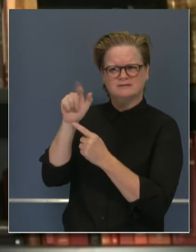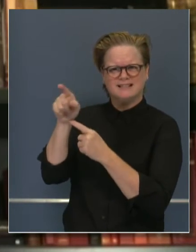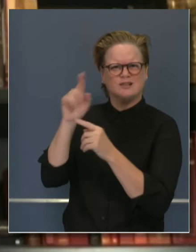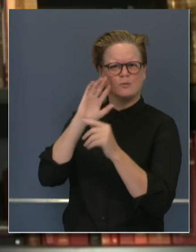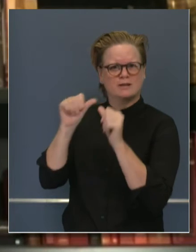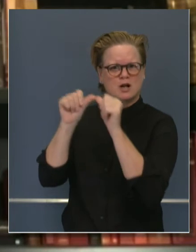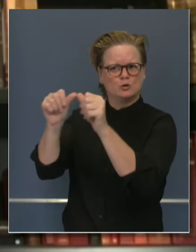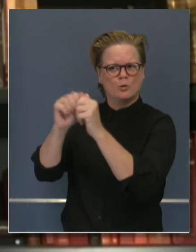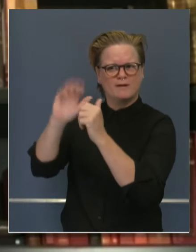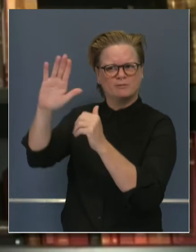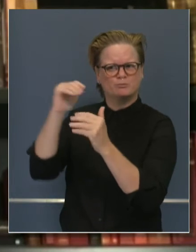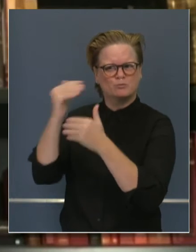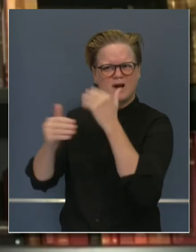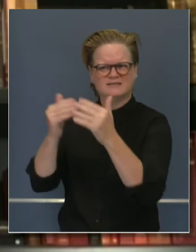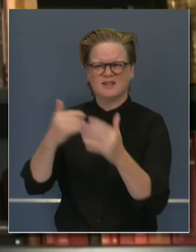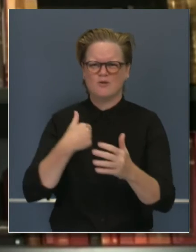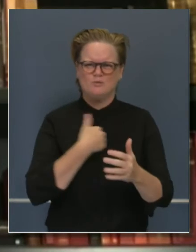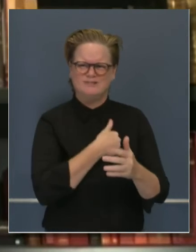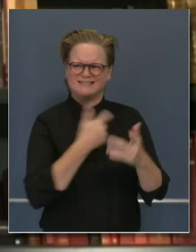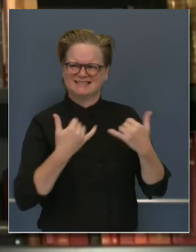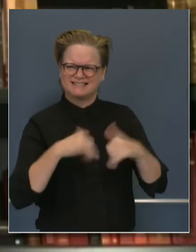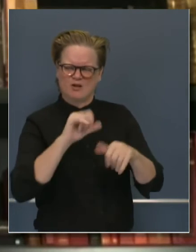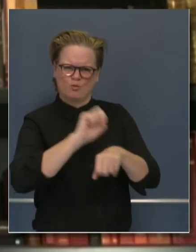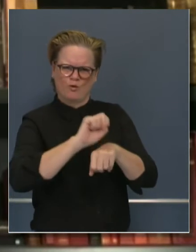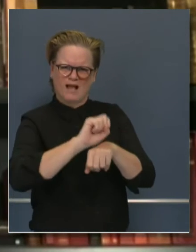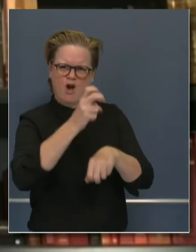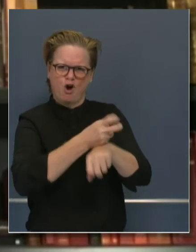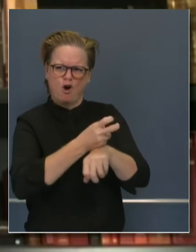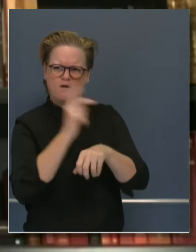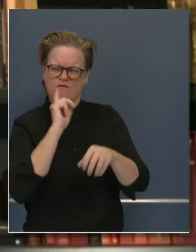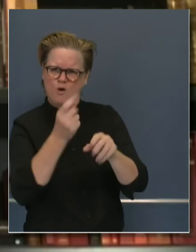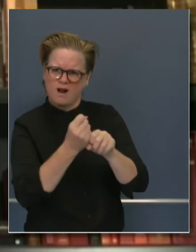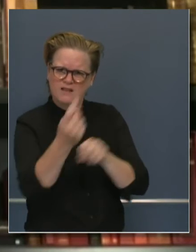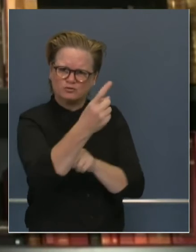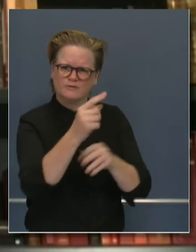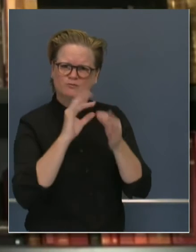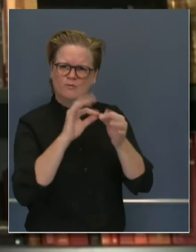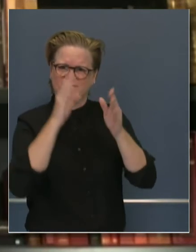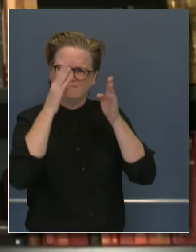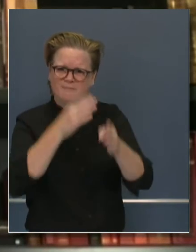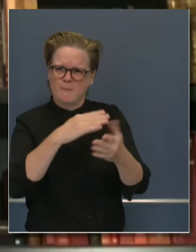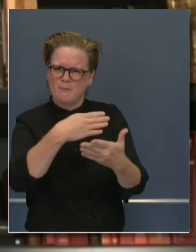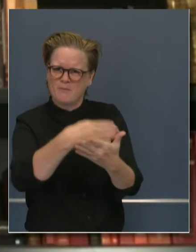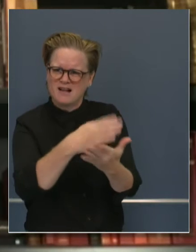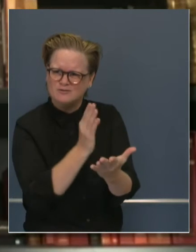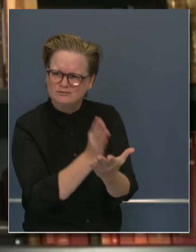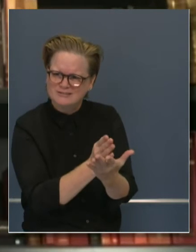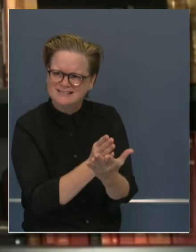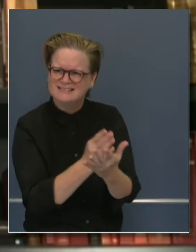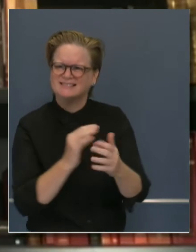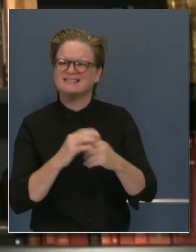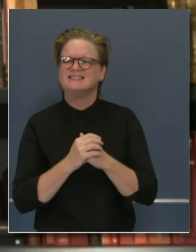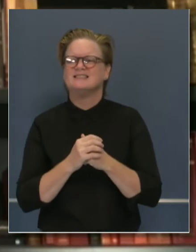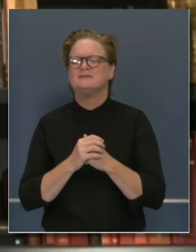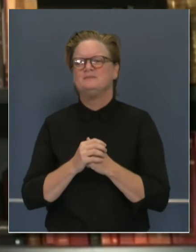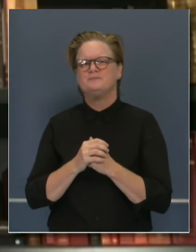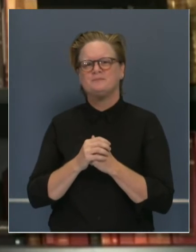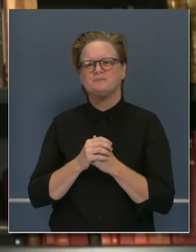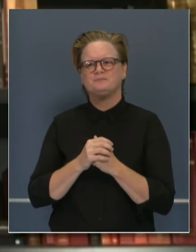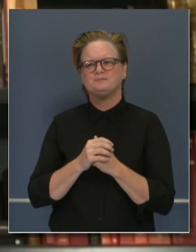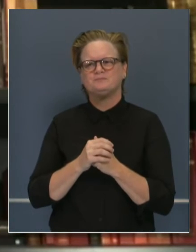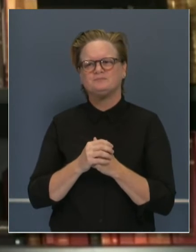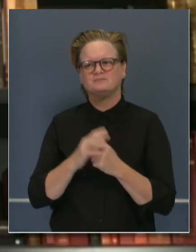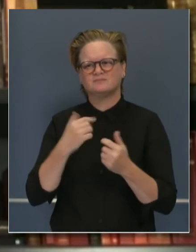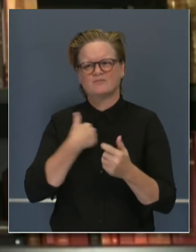very hard on the budget. Those of you that may have had a question in the queue about the budget, I am very aware, and we've been working